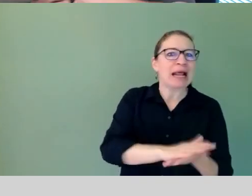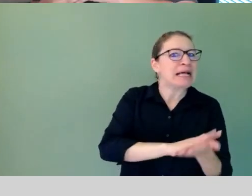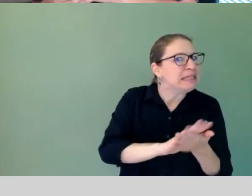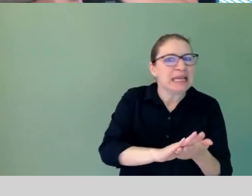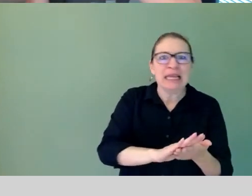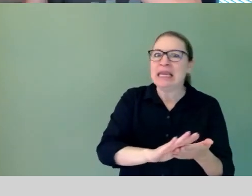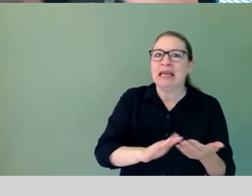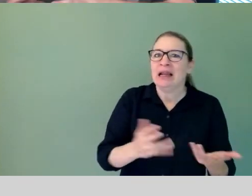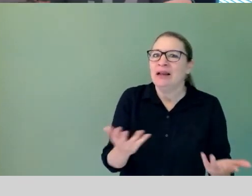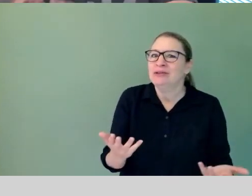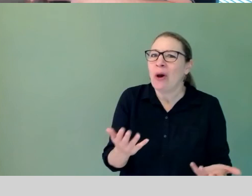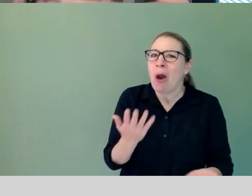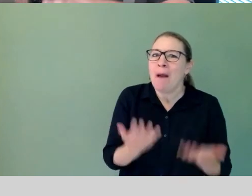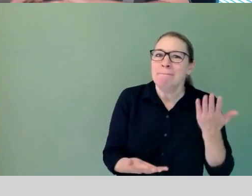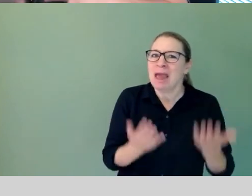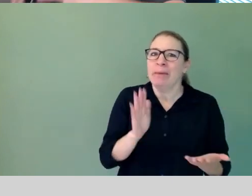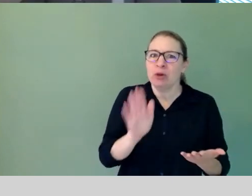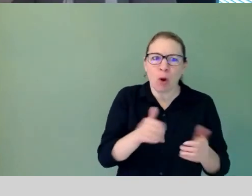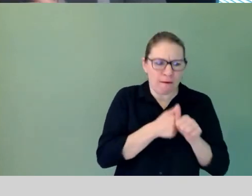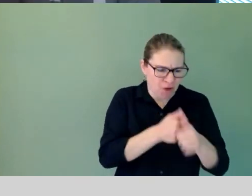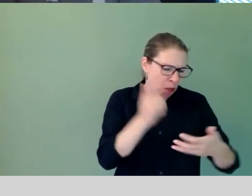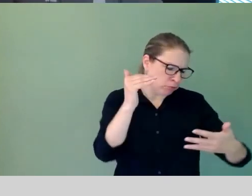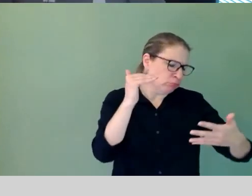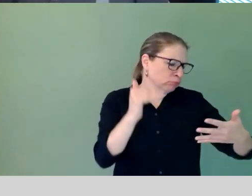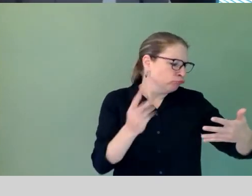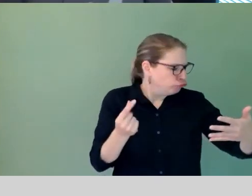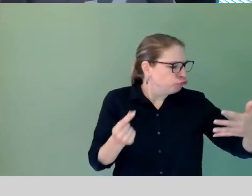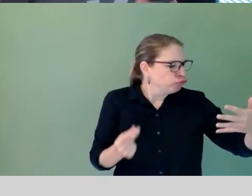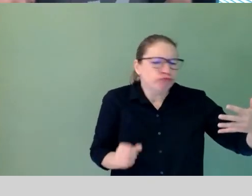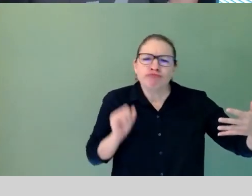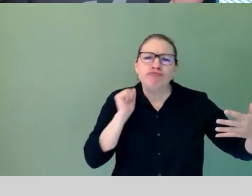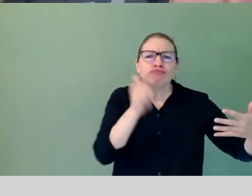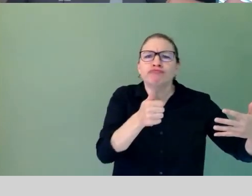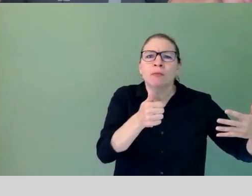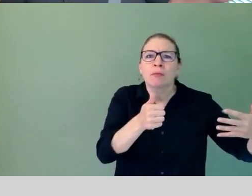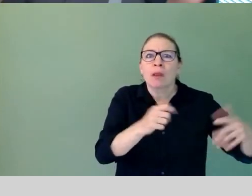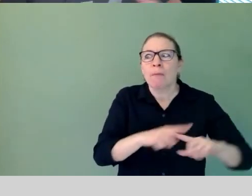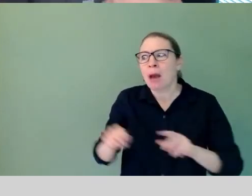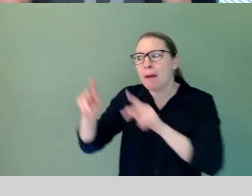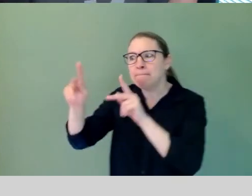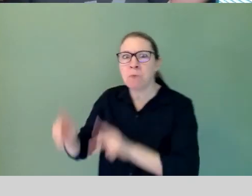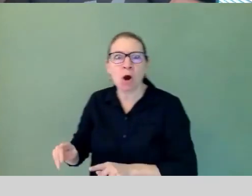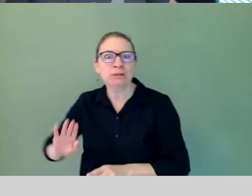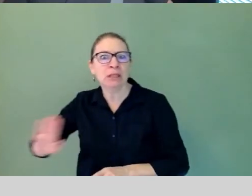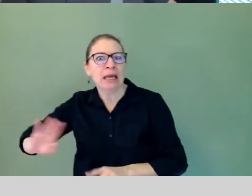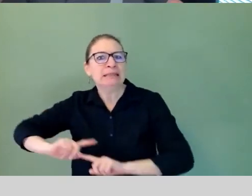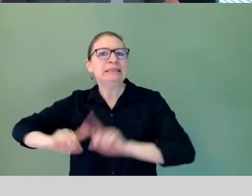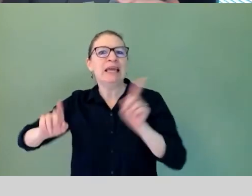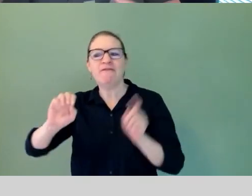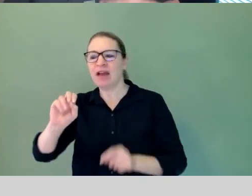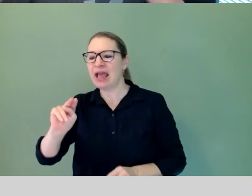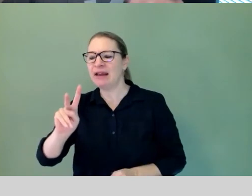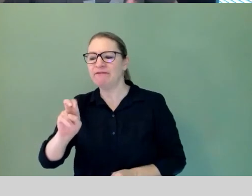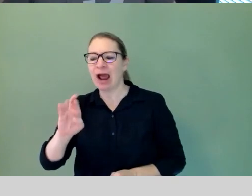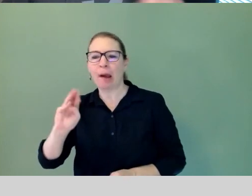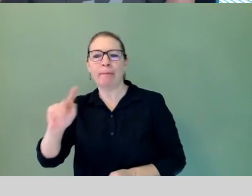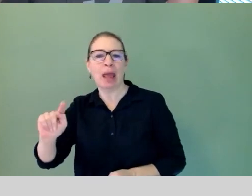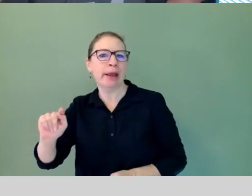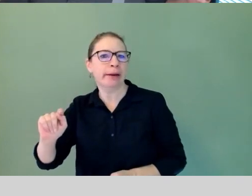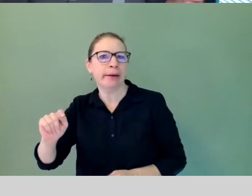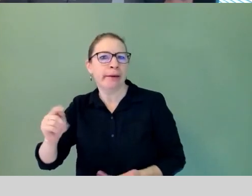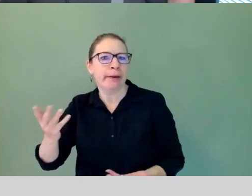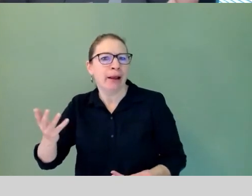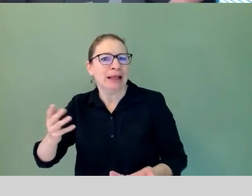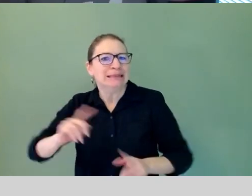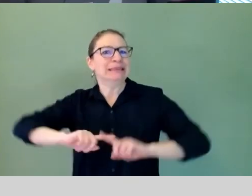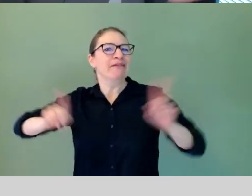environment to make sure that those things actually work. You can do this with virtual machines. You can do this with cloud servers. You can do this any way